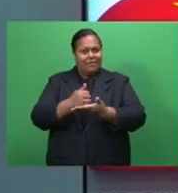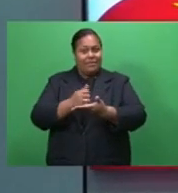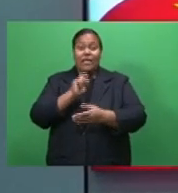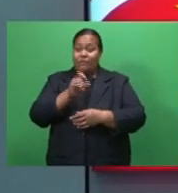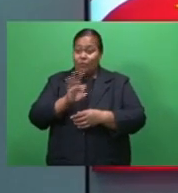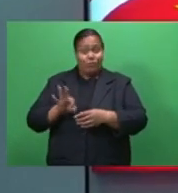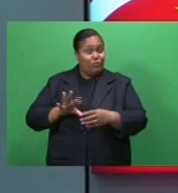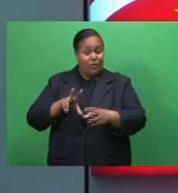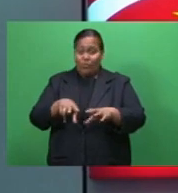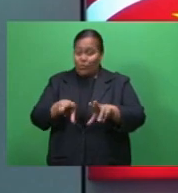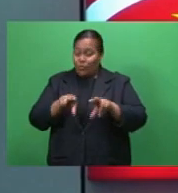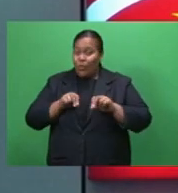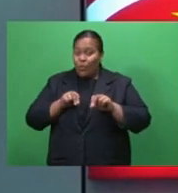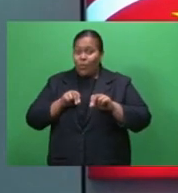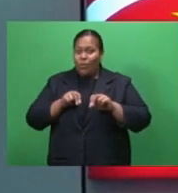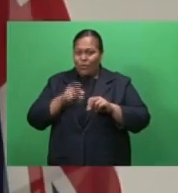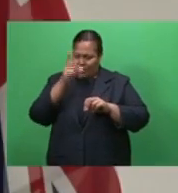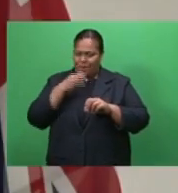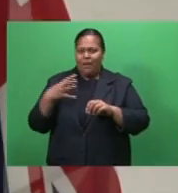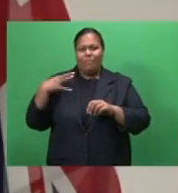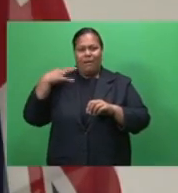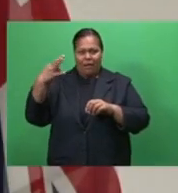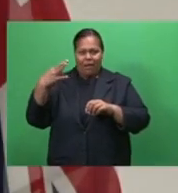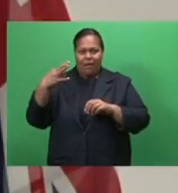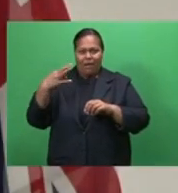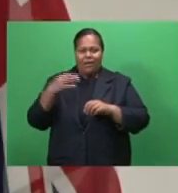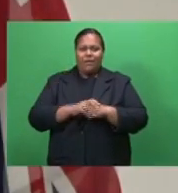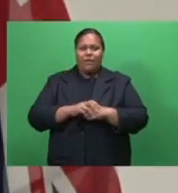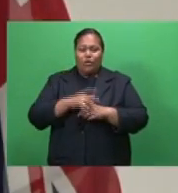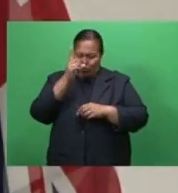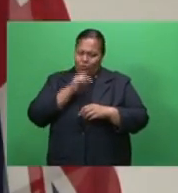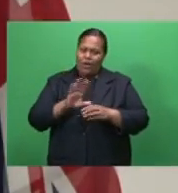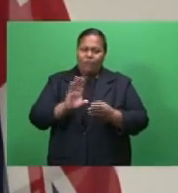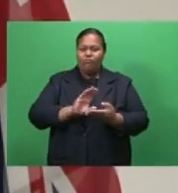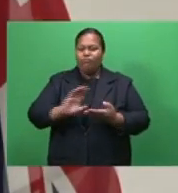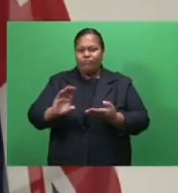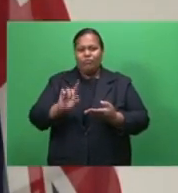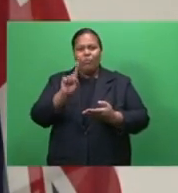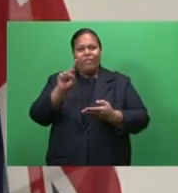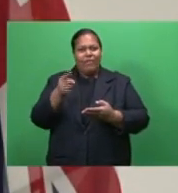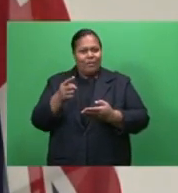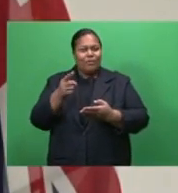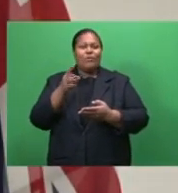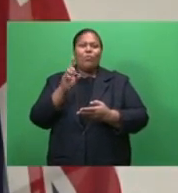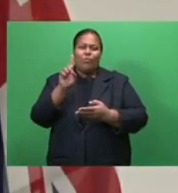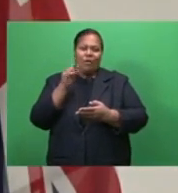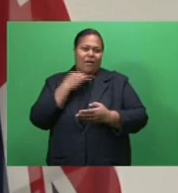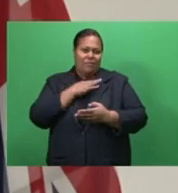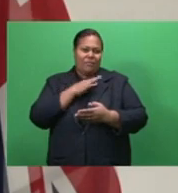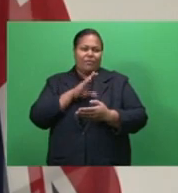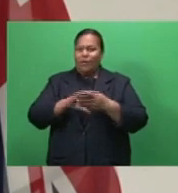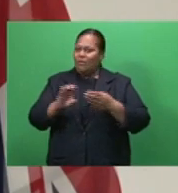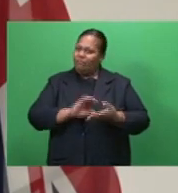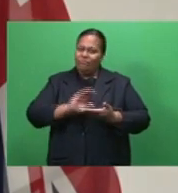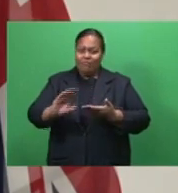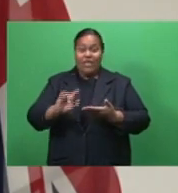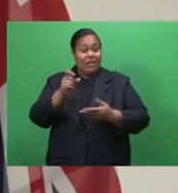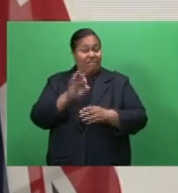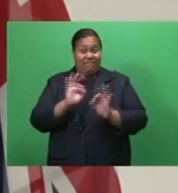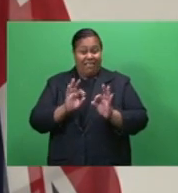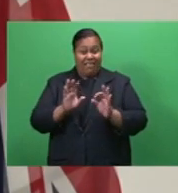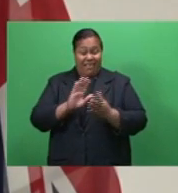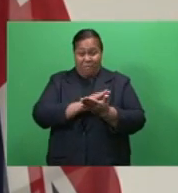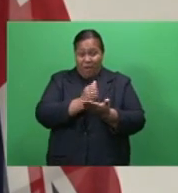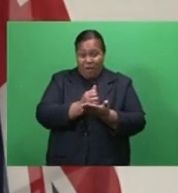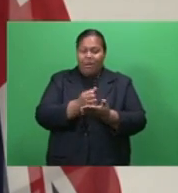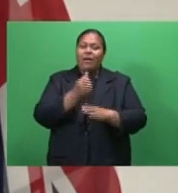can go in, like the other in the first phase, withdraw $1,100 lump sum. Of course, if they don't have that amount, government will top